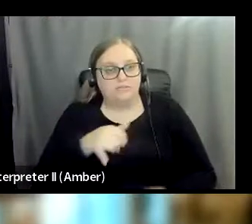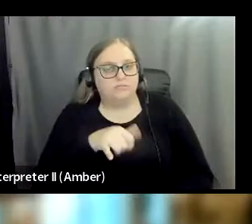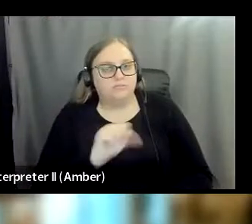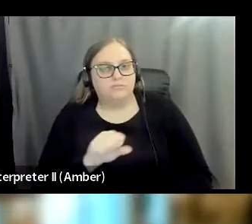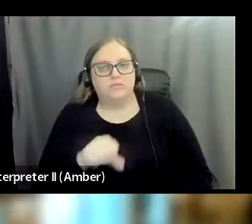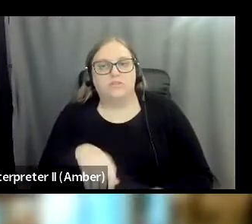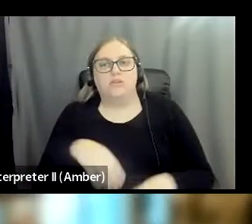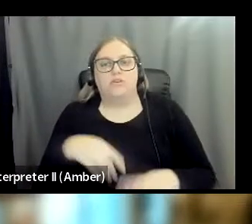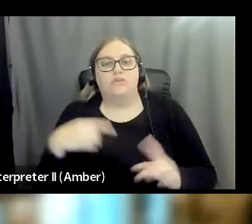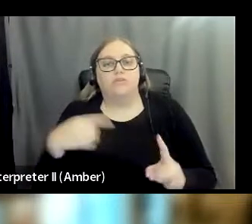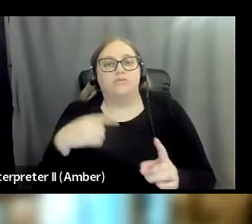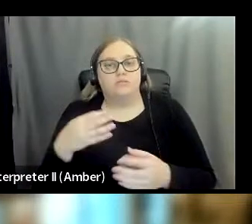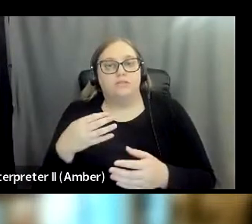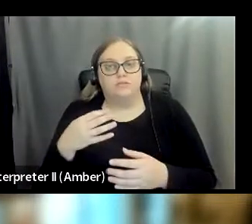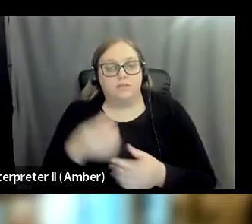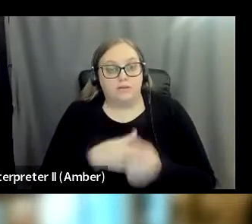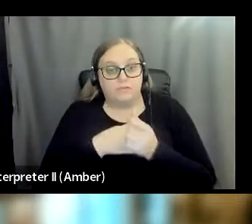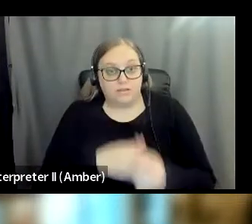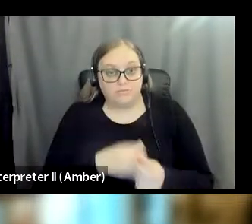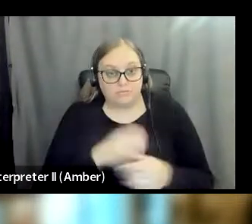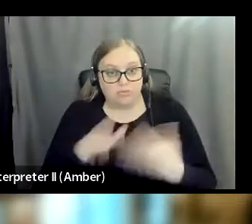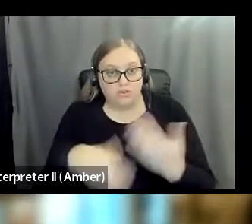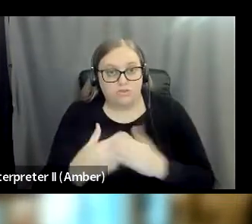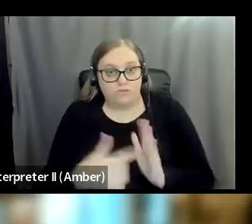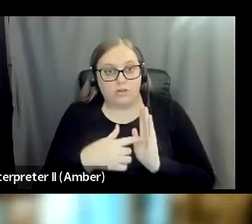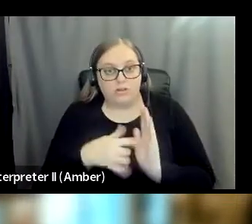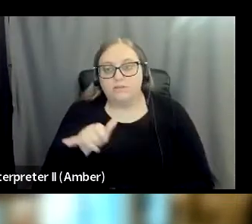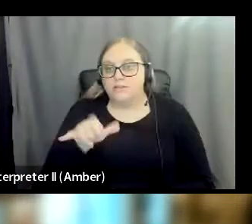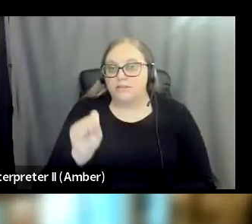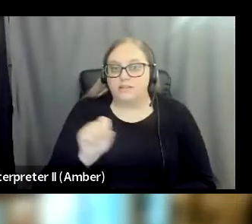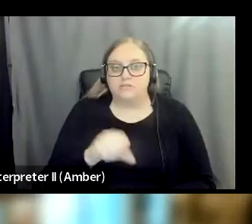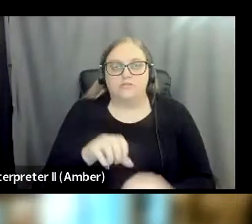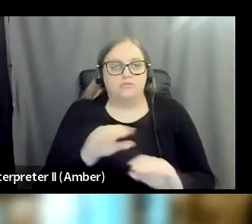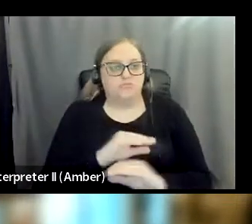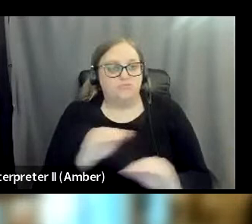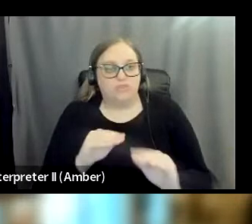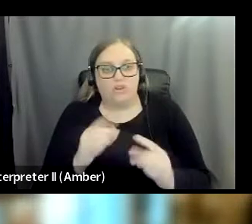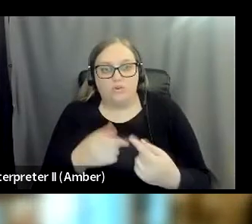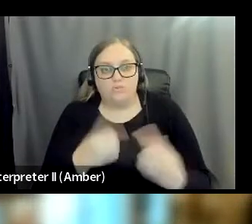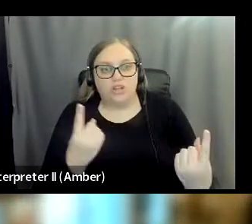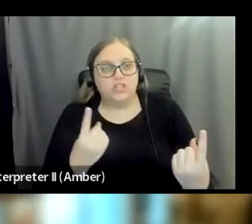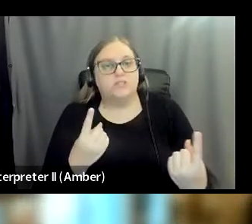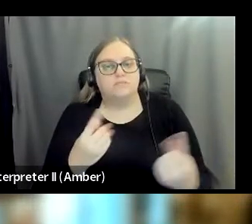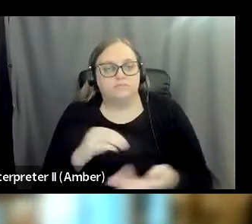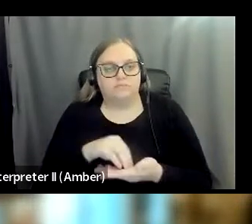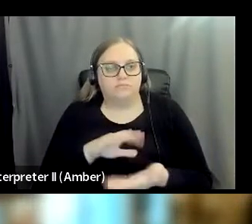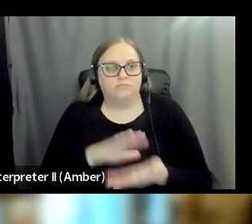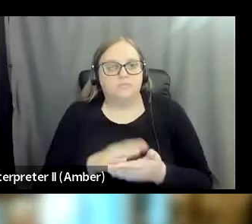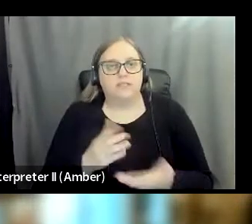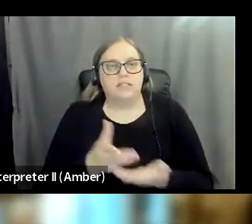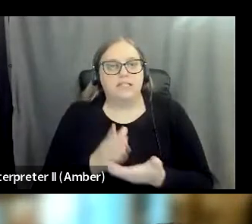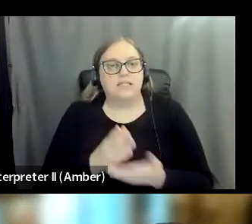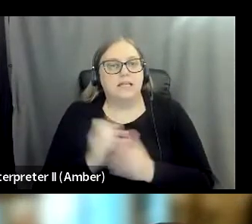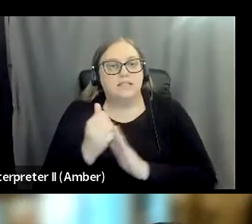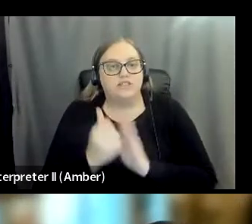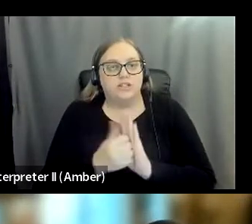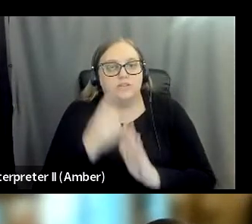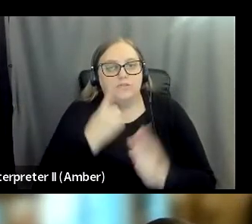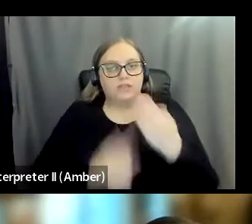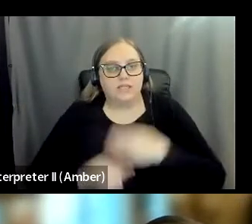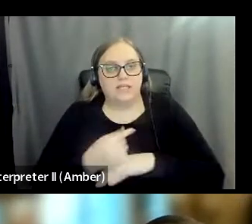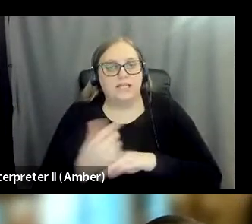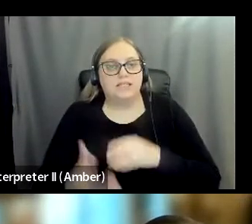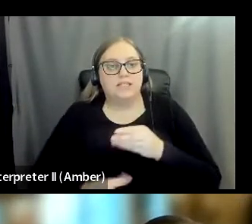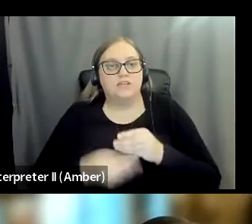fiscal impact statement comply with council requirements? Yes, it does. Without objection, this measure will be placed on the consent agenda for today's